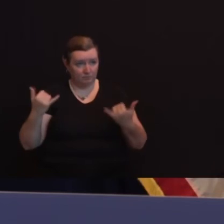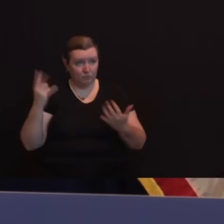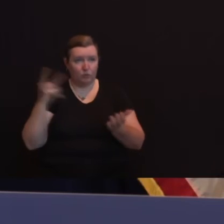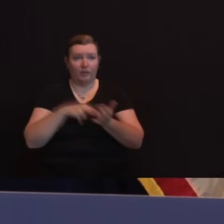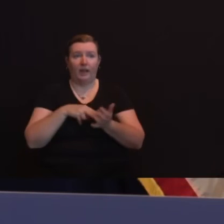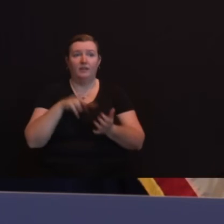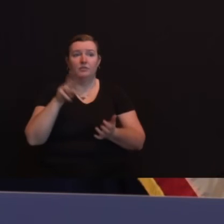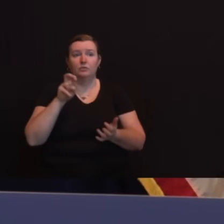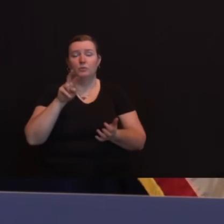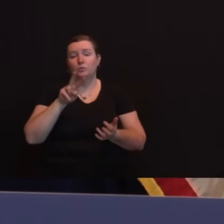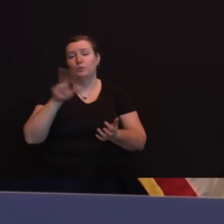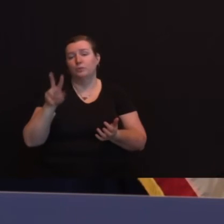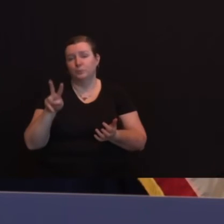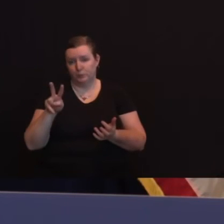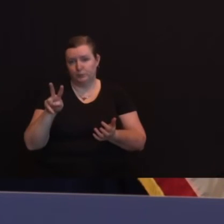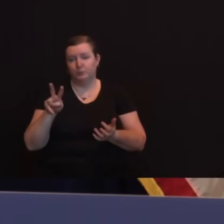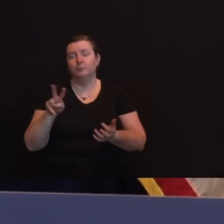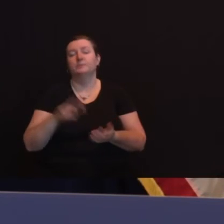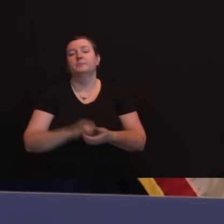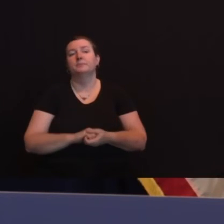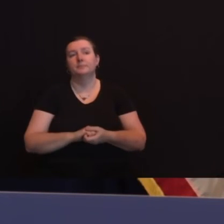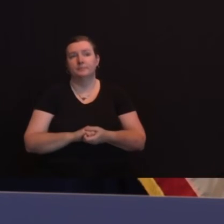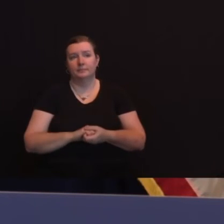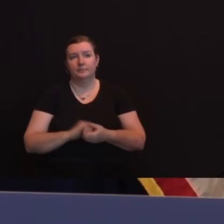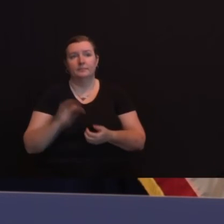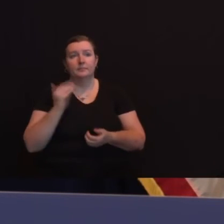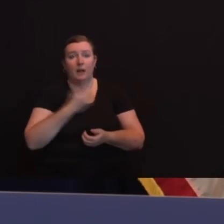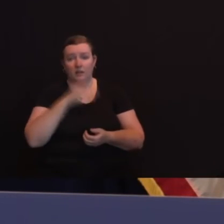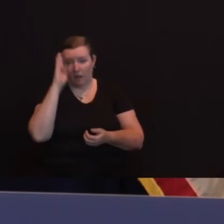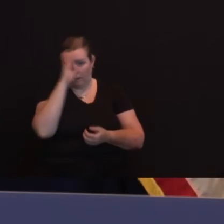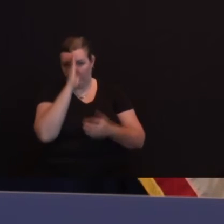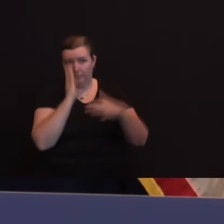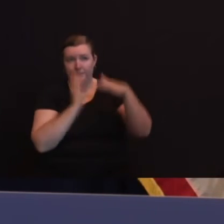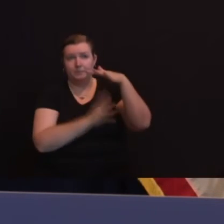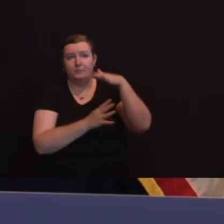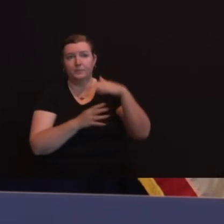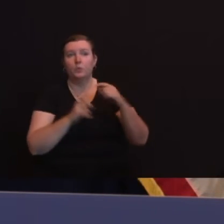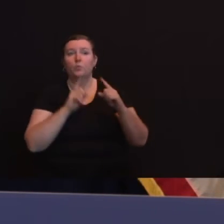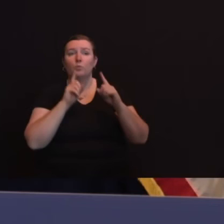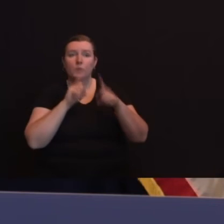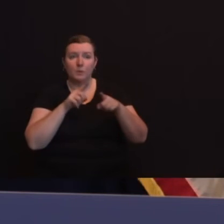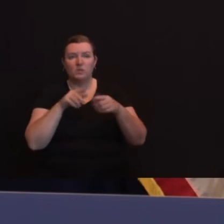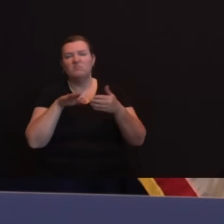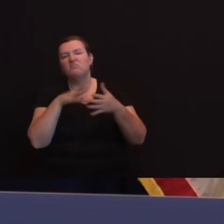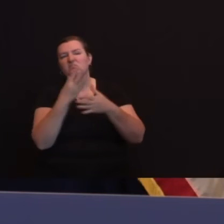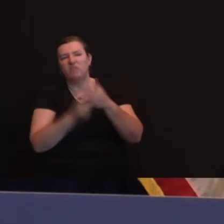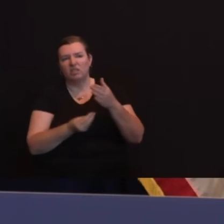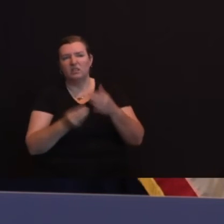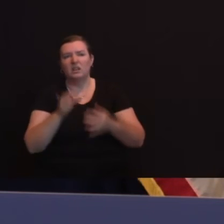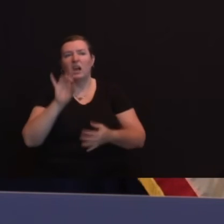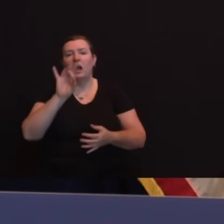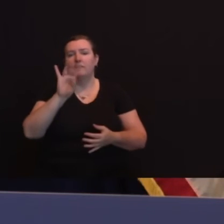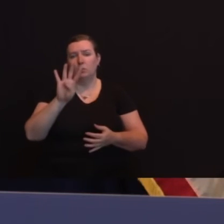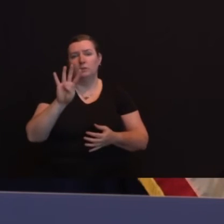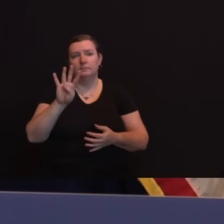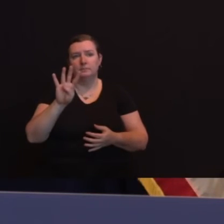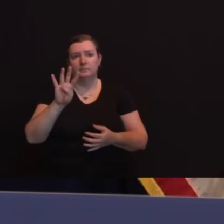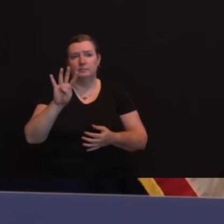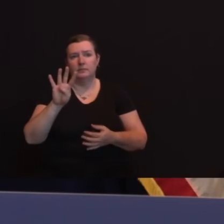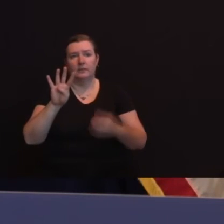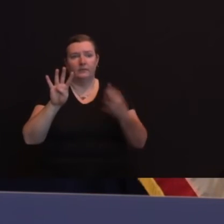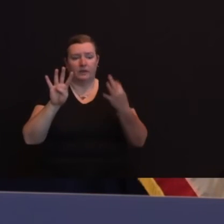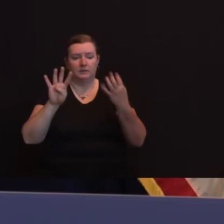2,232. Our hospitals reported 84 deaths from Friday to Sunday.